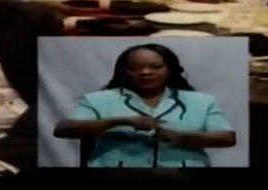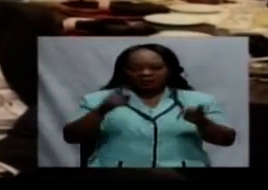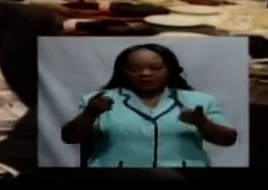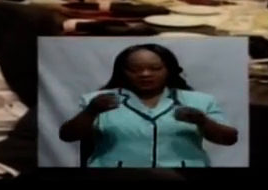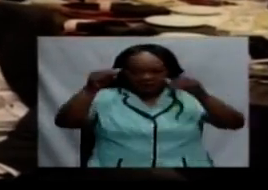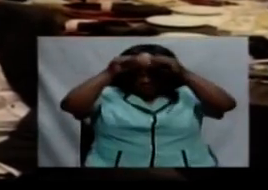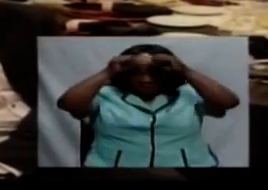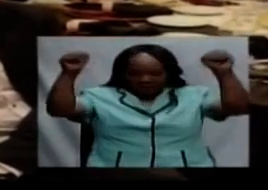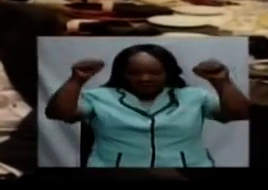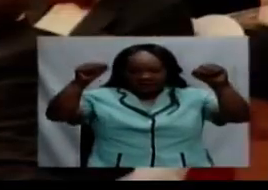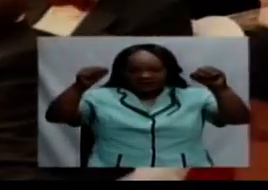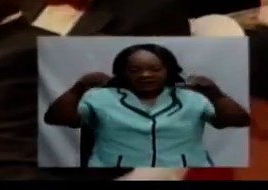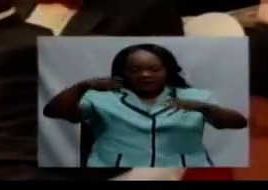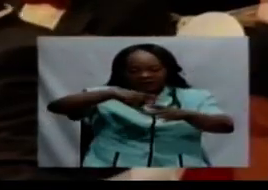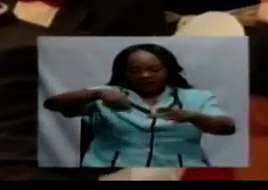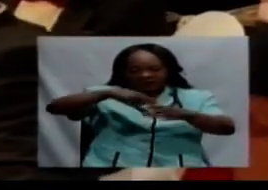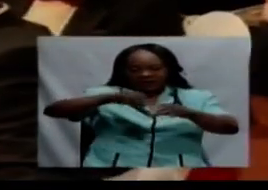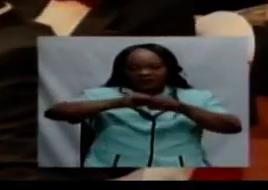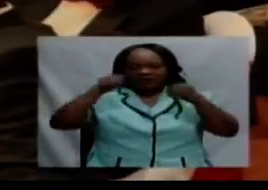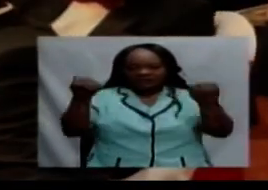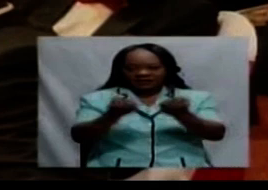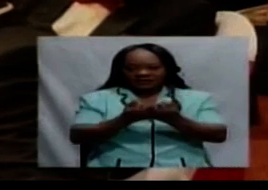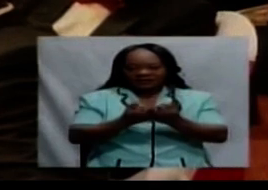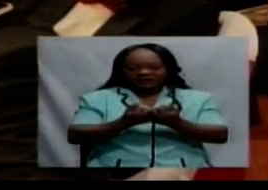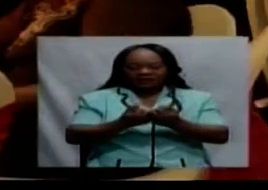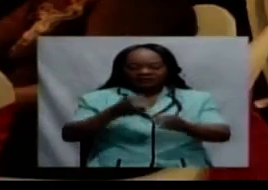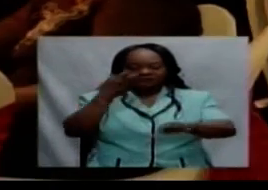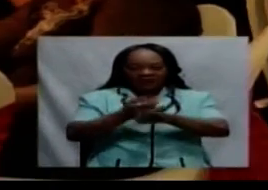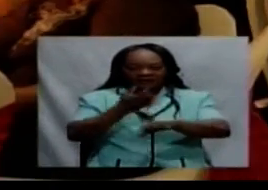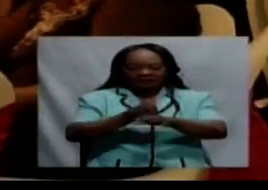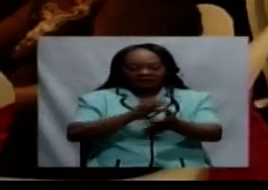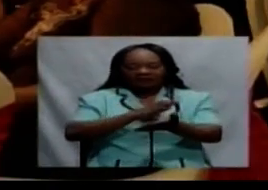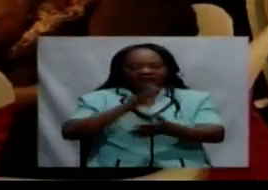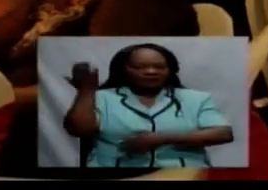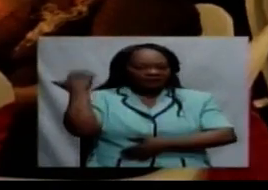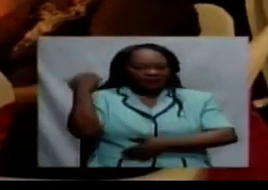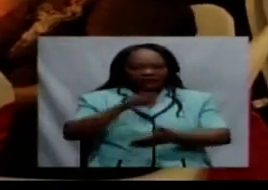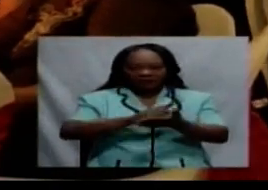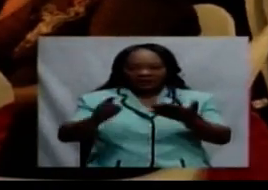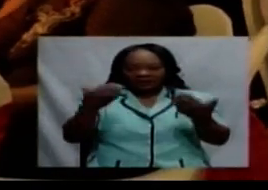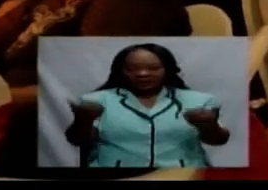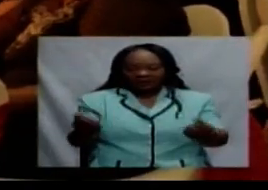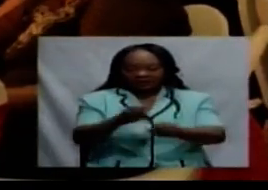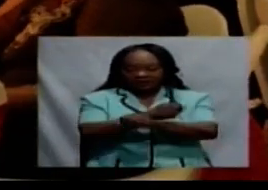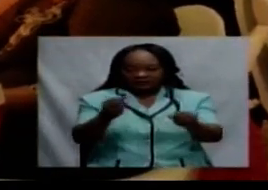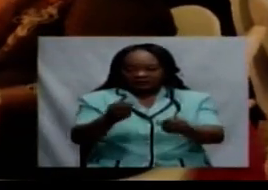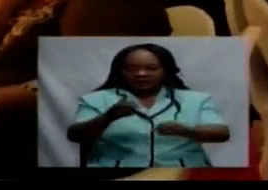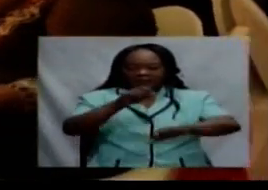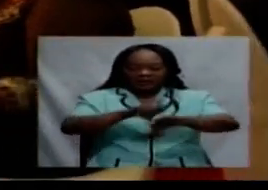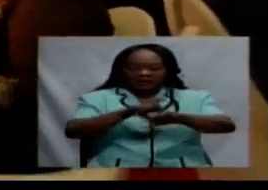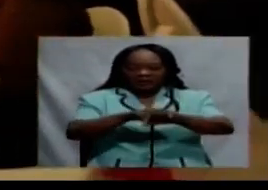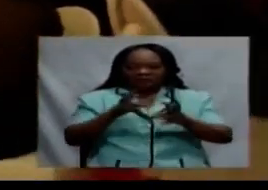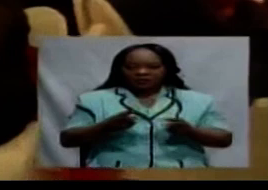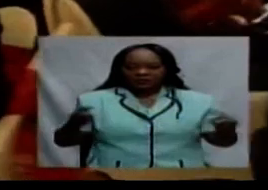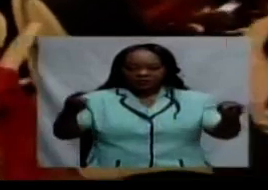internal misunderstandings which the association faced in the past few weeks were amicably resolved during the conference and